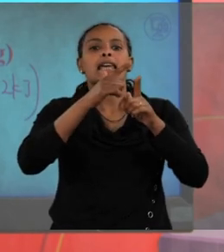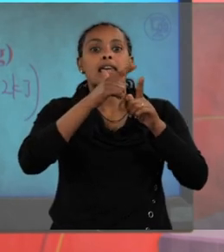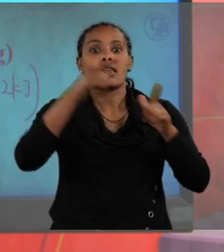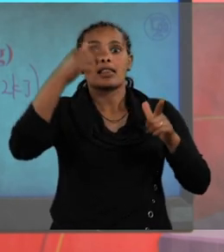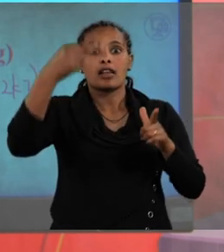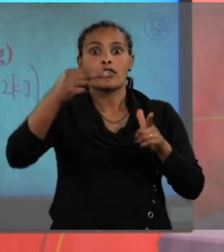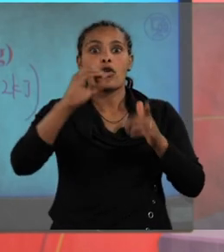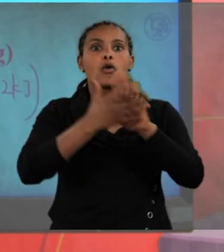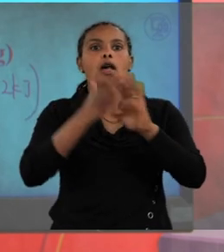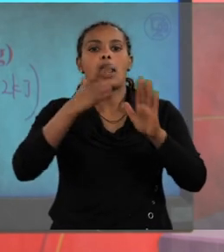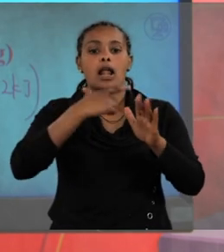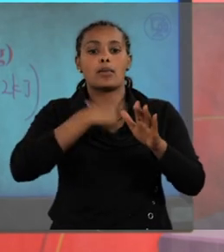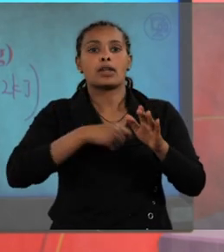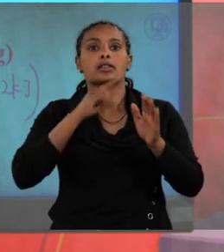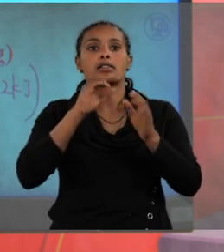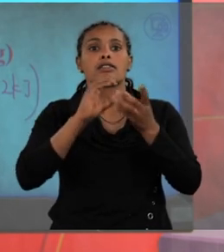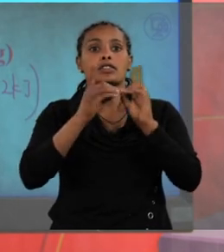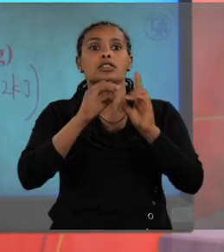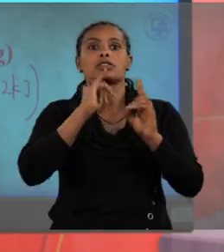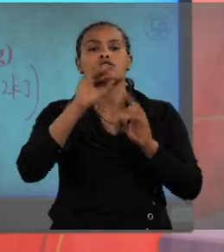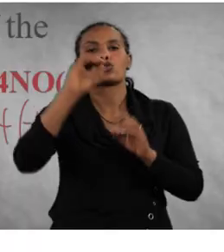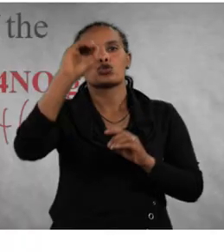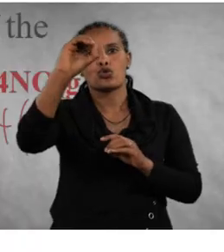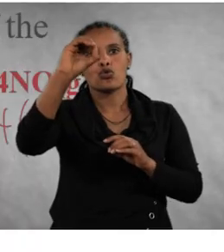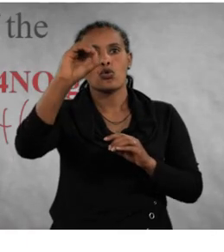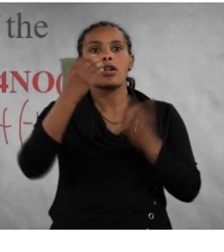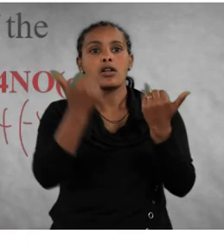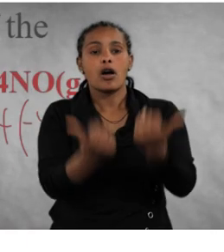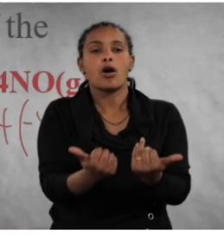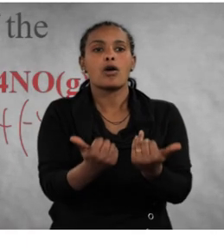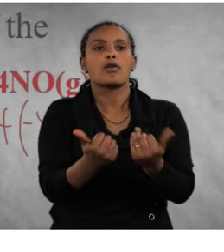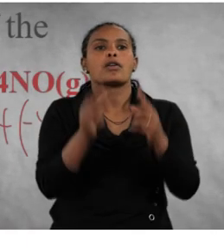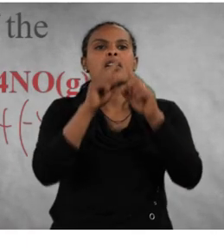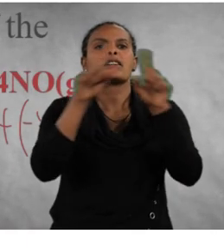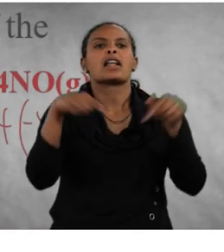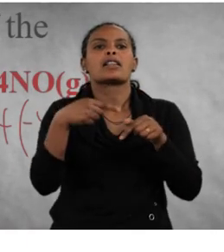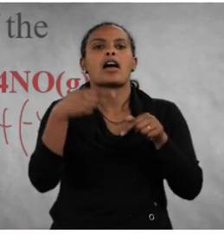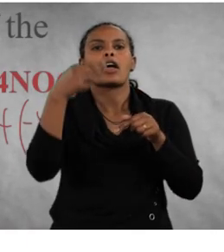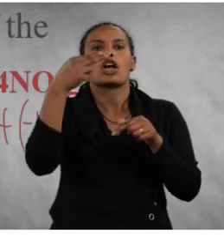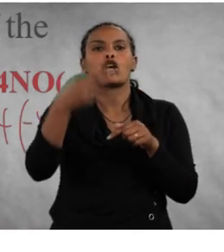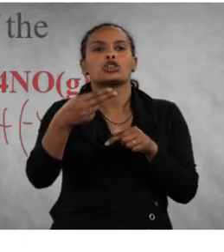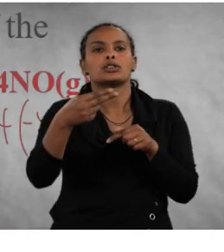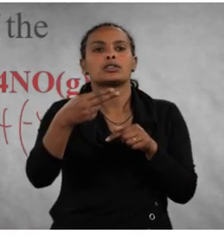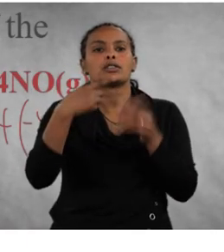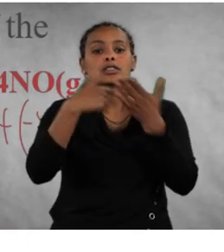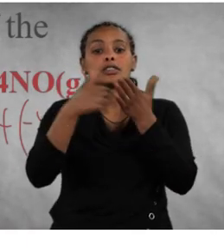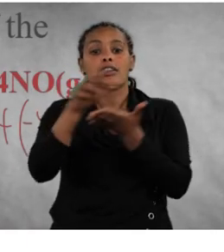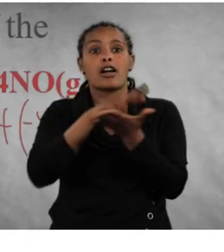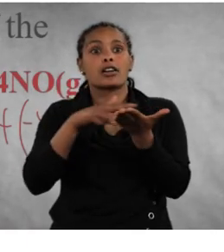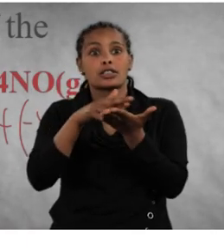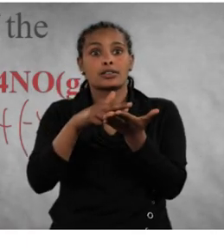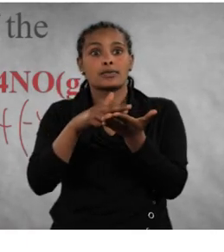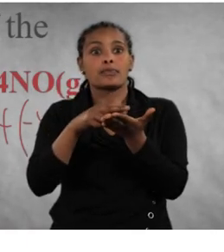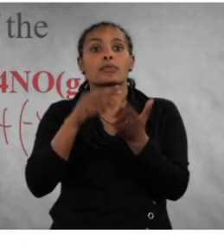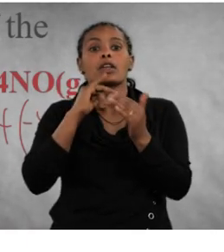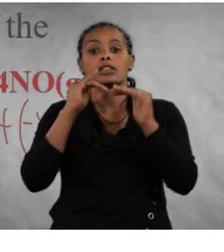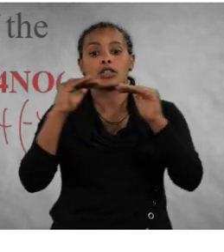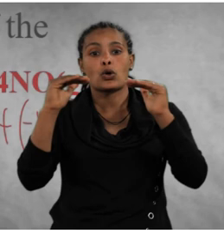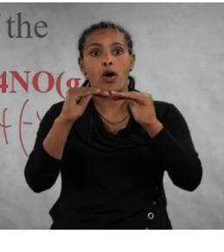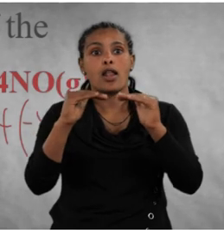of an element by definition is zero. Now, delta H naught of this reaction